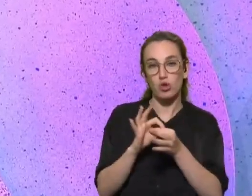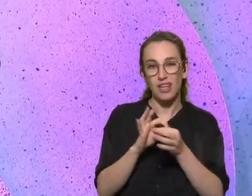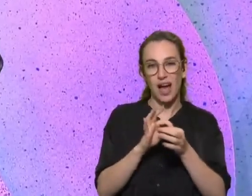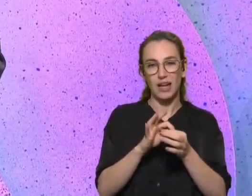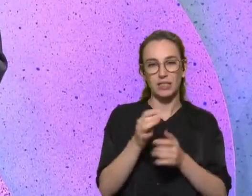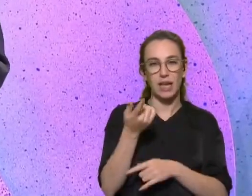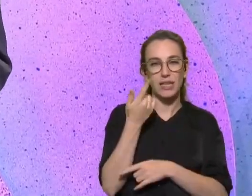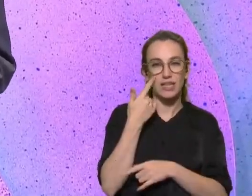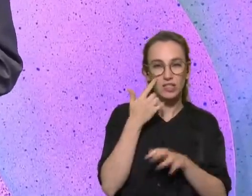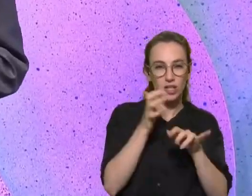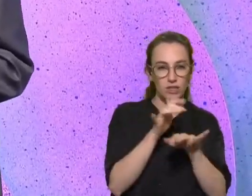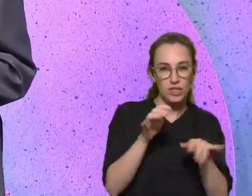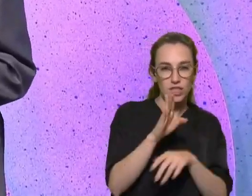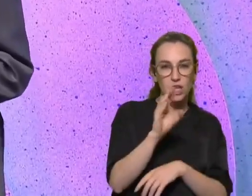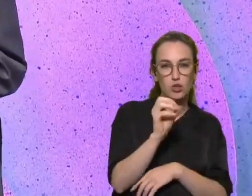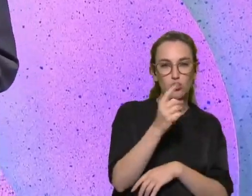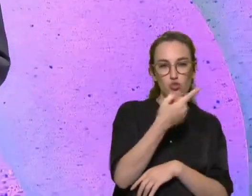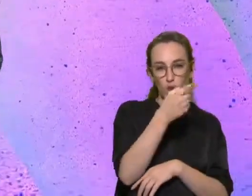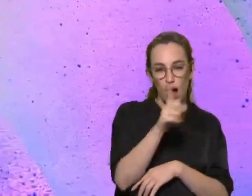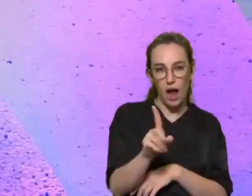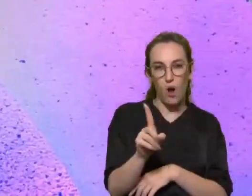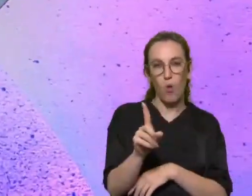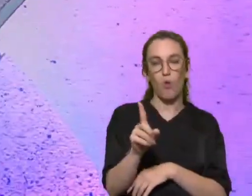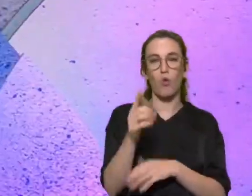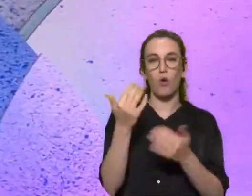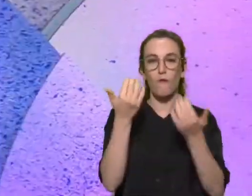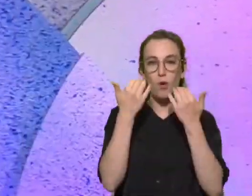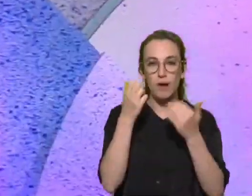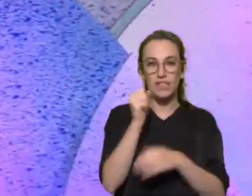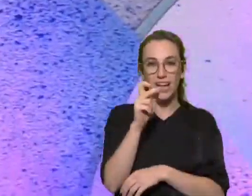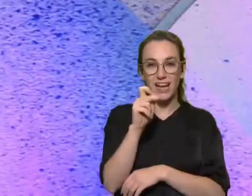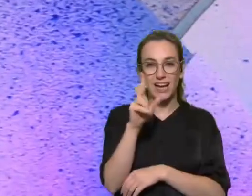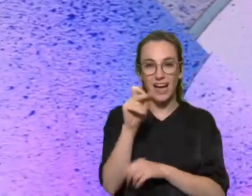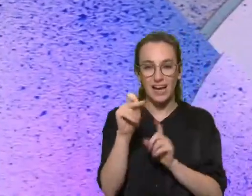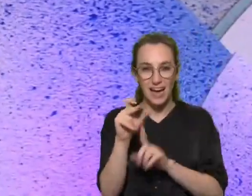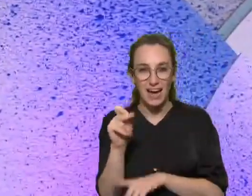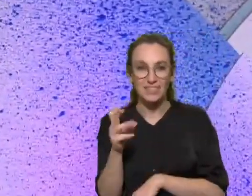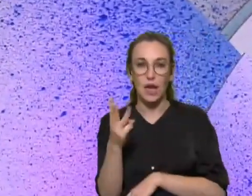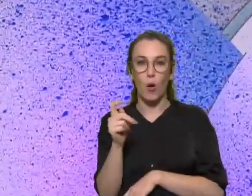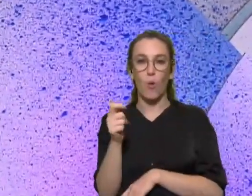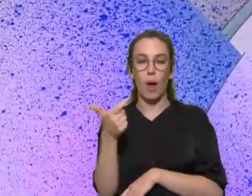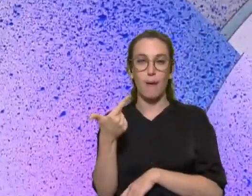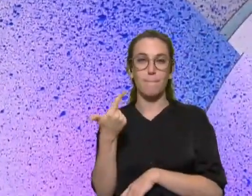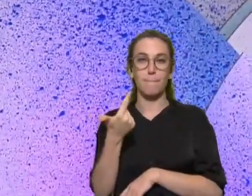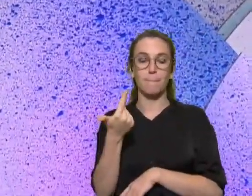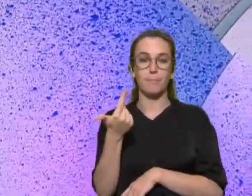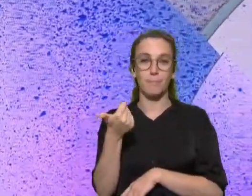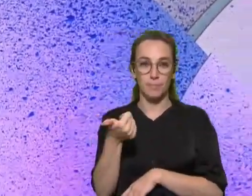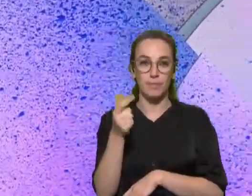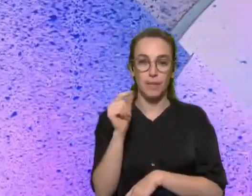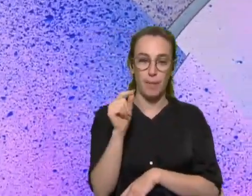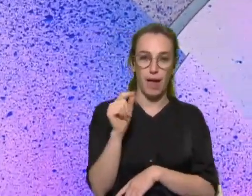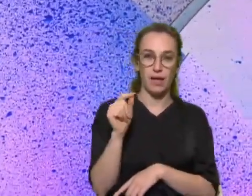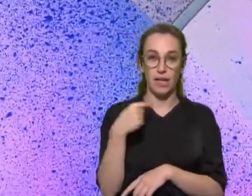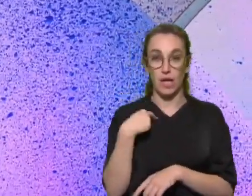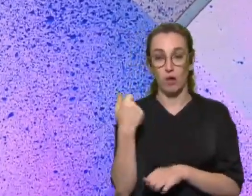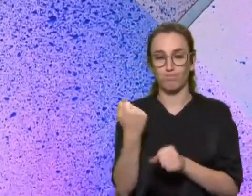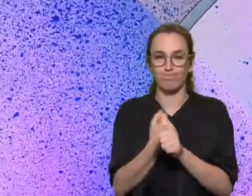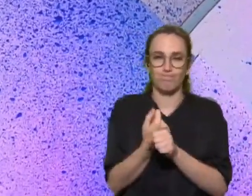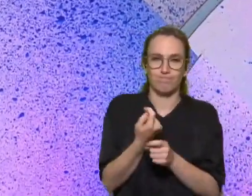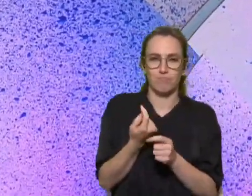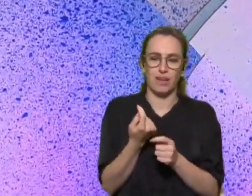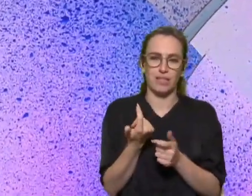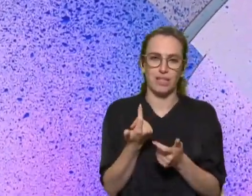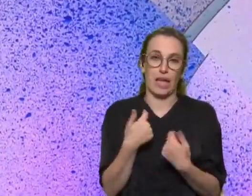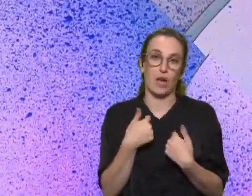João Gama, Dados Graça and Web3 João Gama, Web3 João